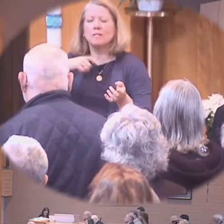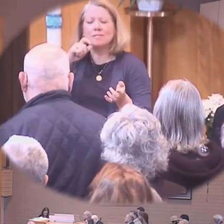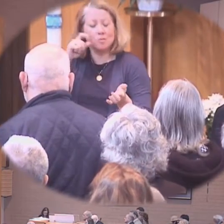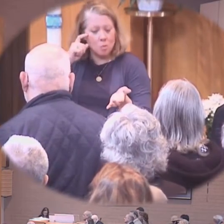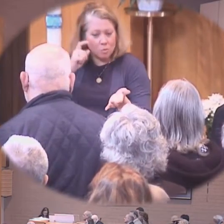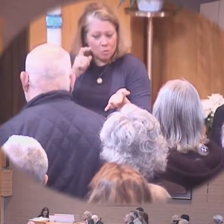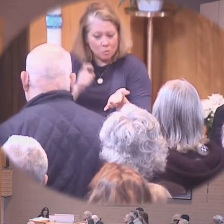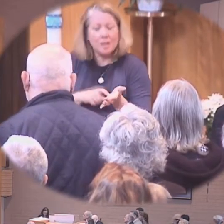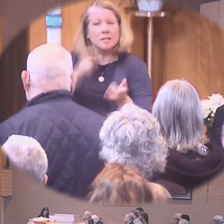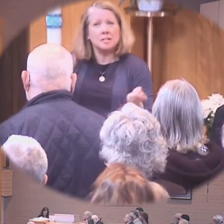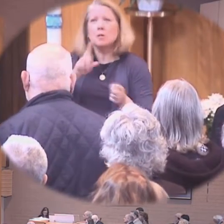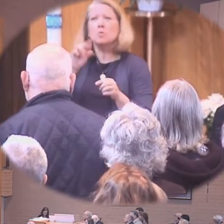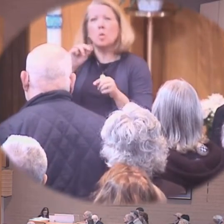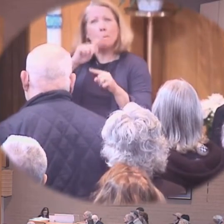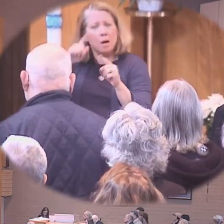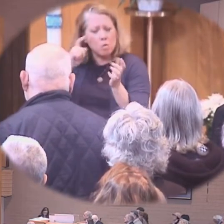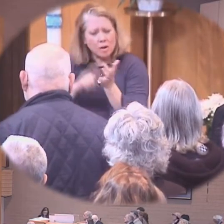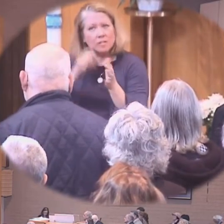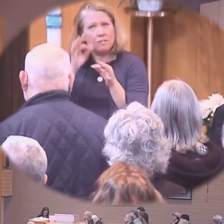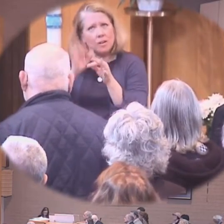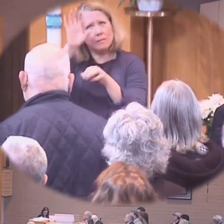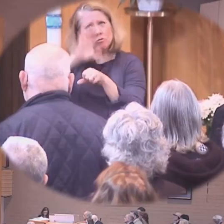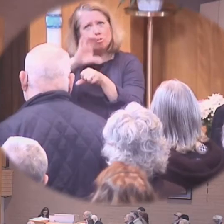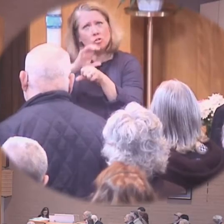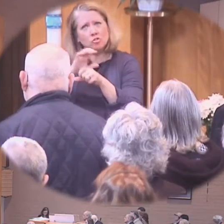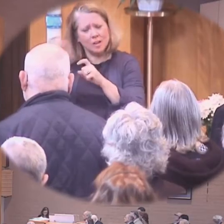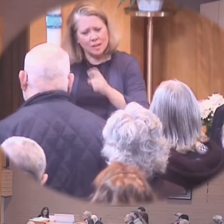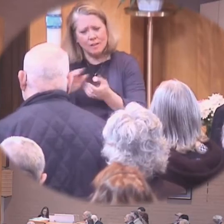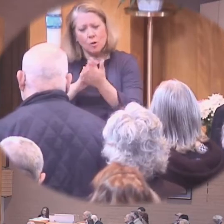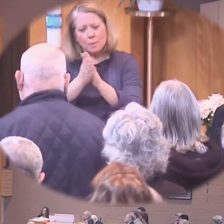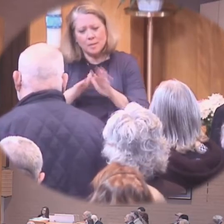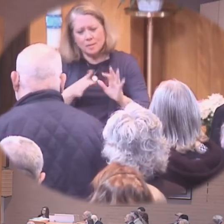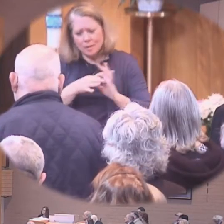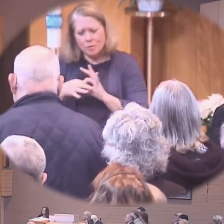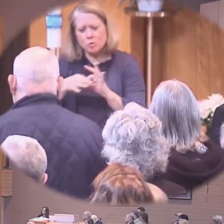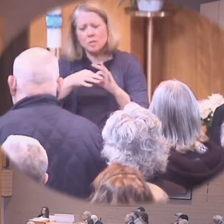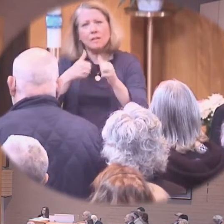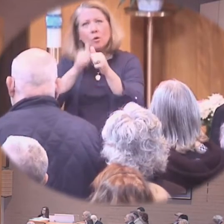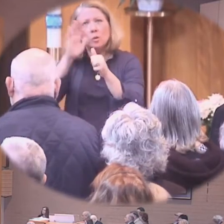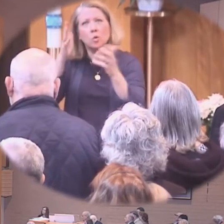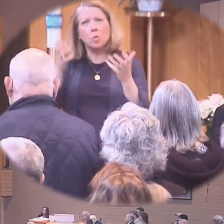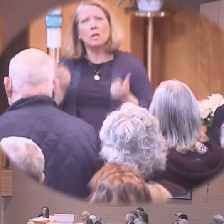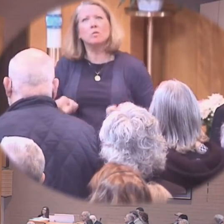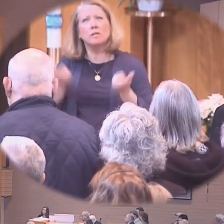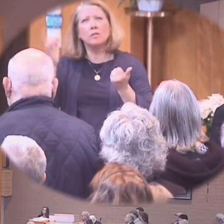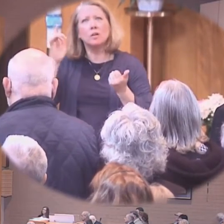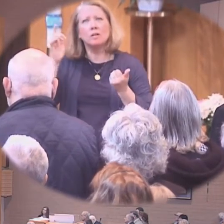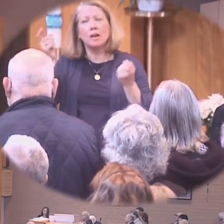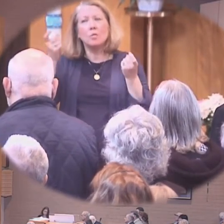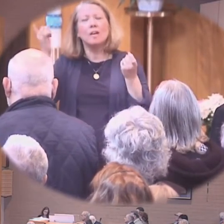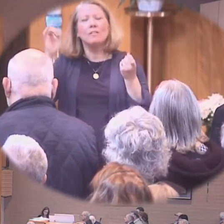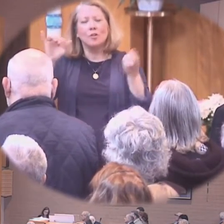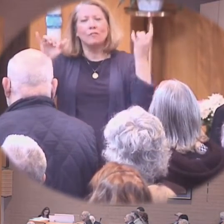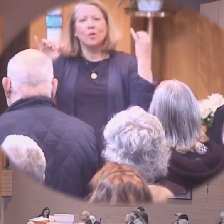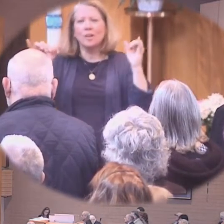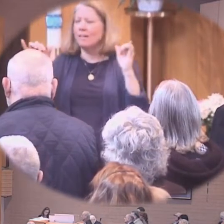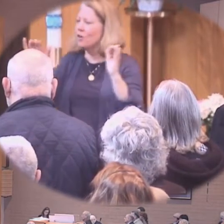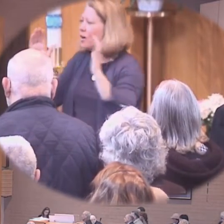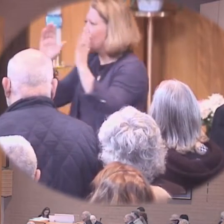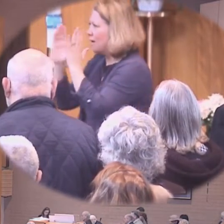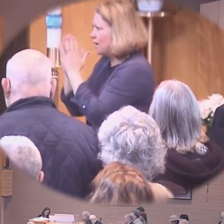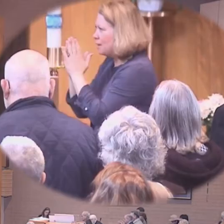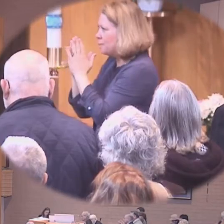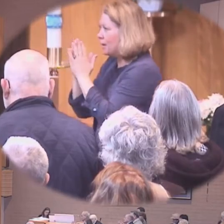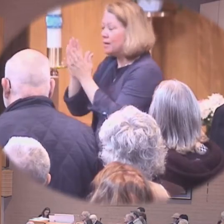graciously grant her peace and unity in accordance with your will, who live and reign forever and ever. Amen. The peace of the Lord be with you